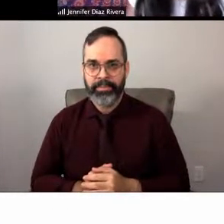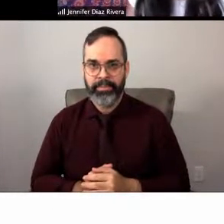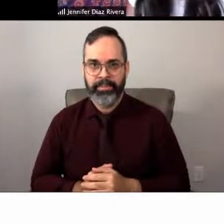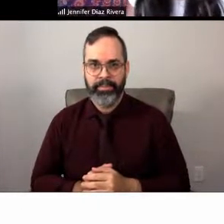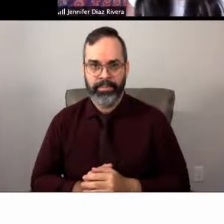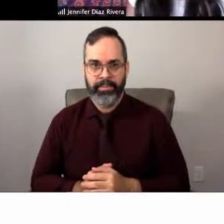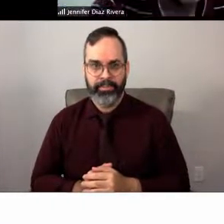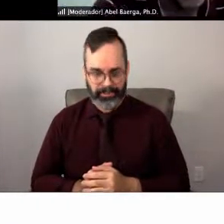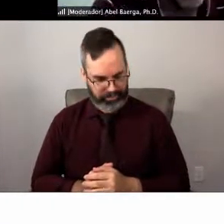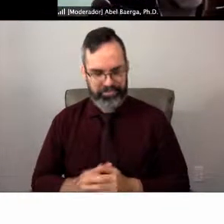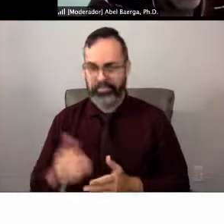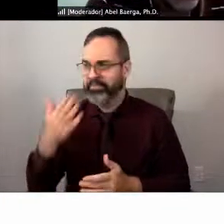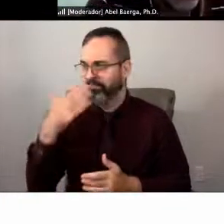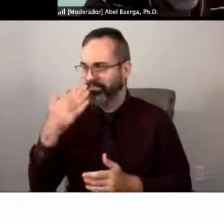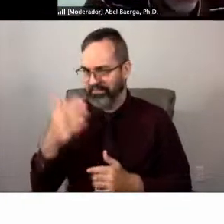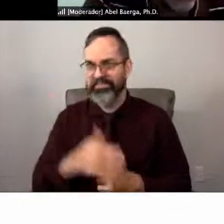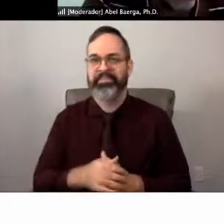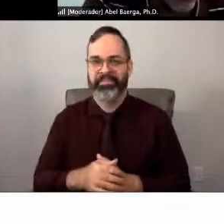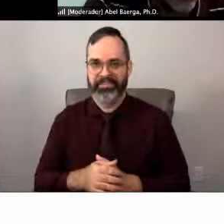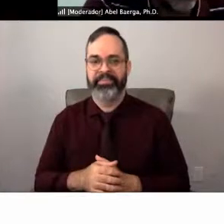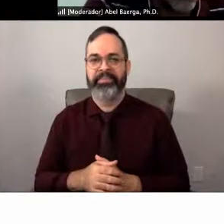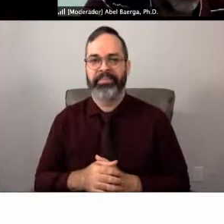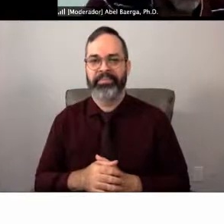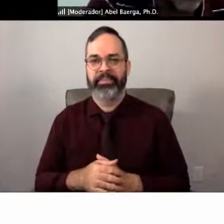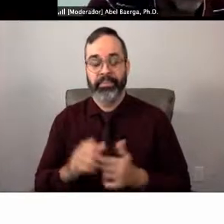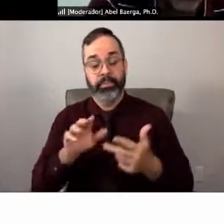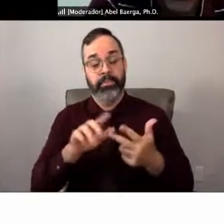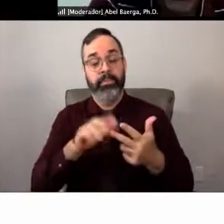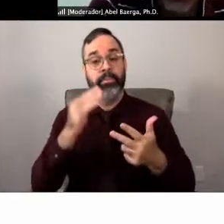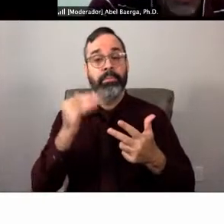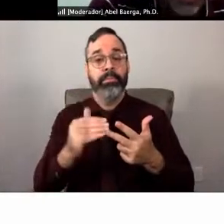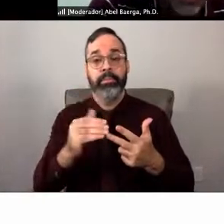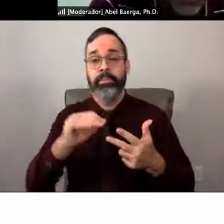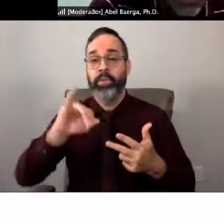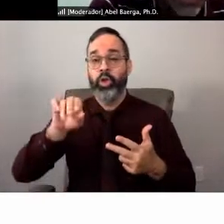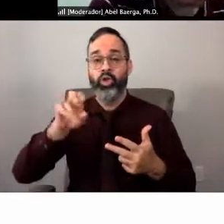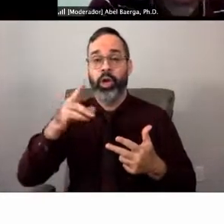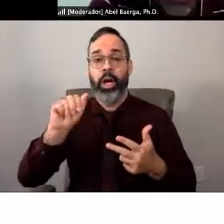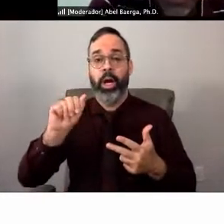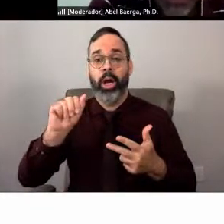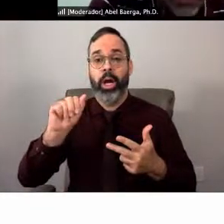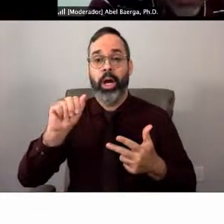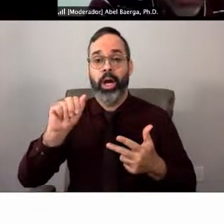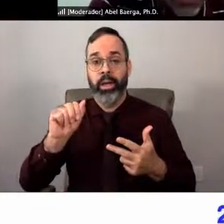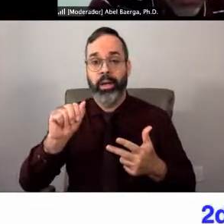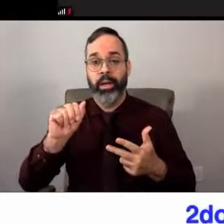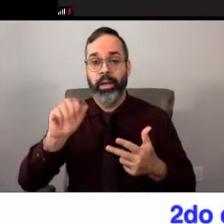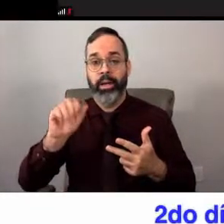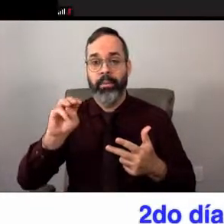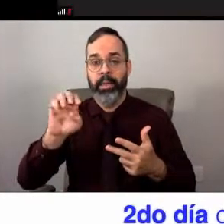Great, thank you. And another question is for Joshua Medina.